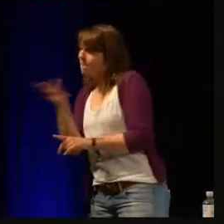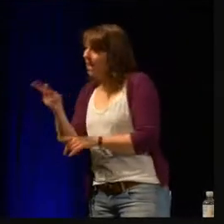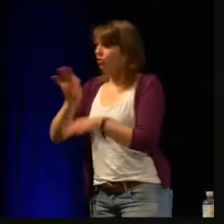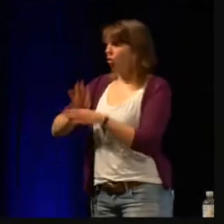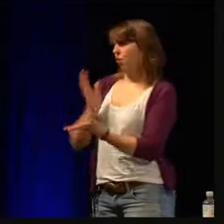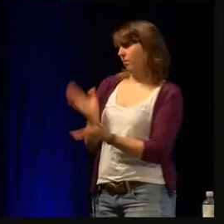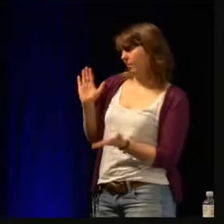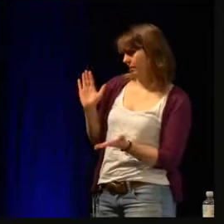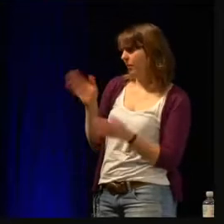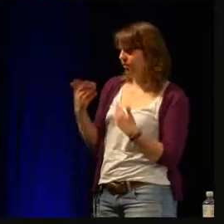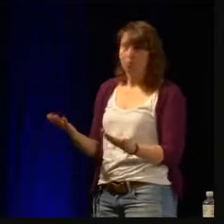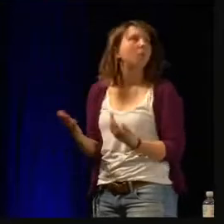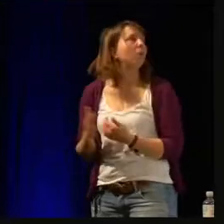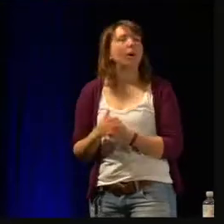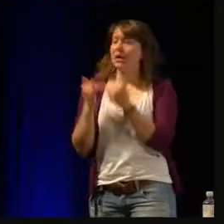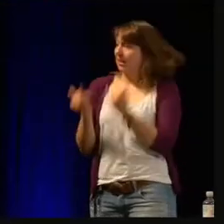as German language would do.